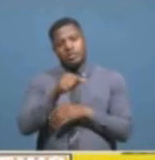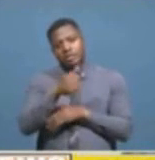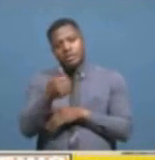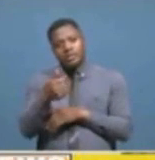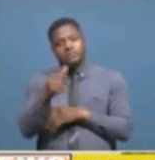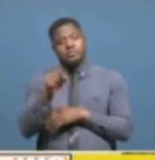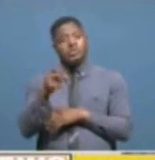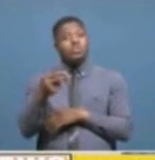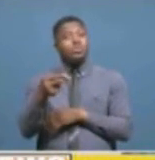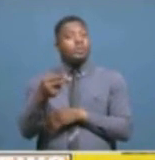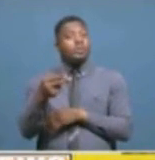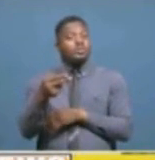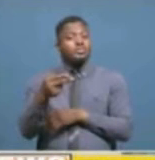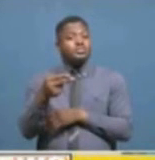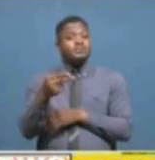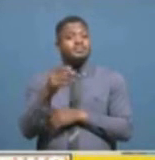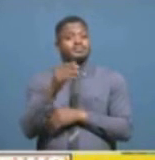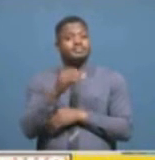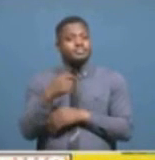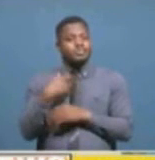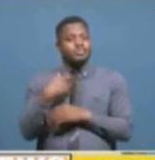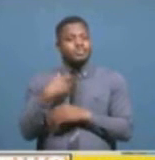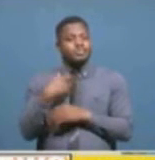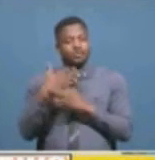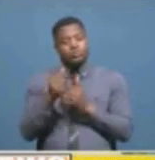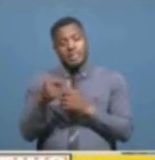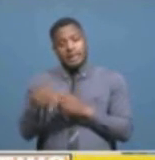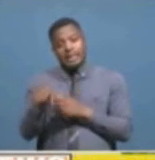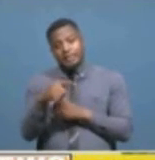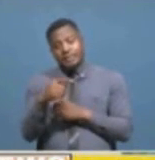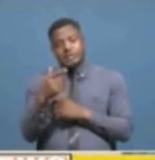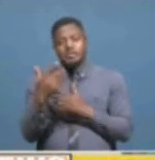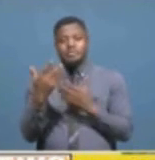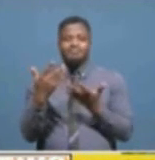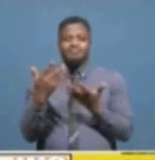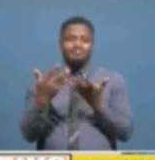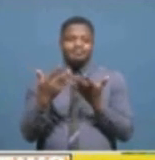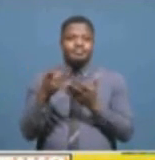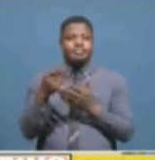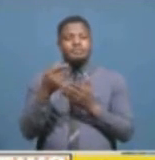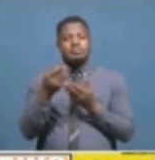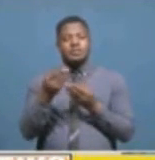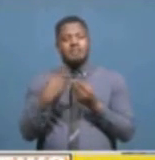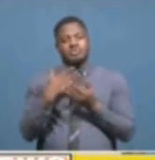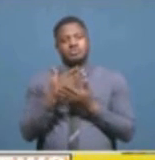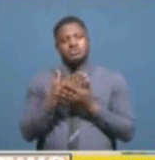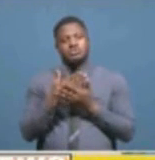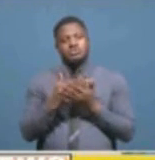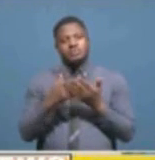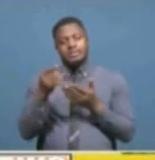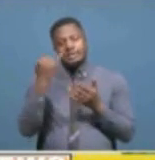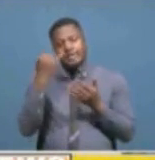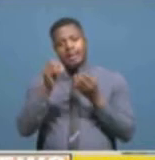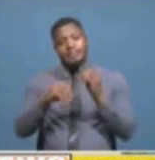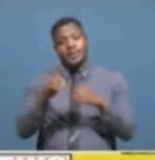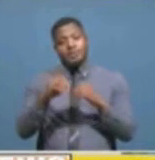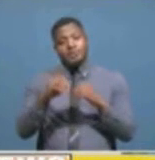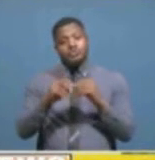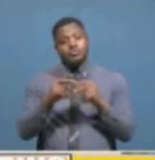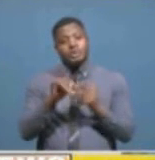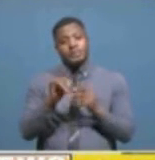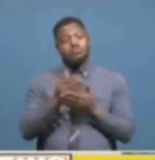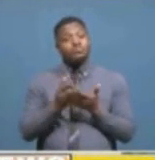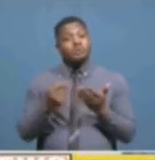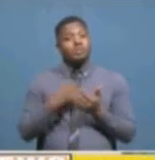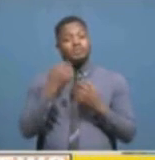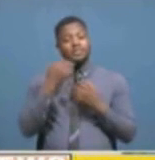stakeholders, and we shared with them, and they also gave us their input. So this is something that we